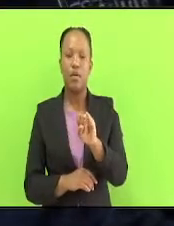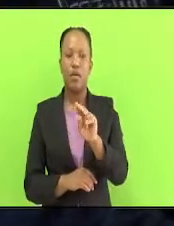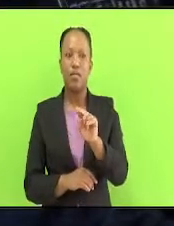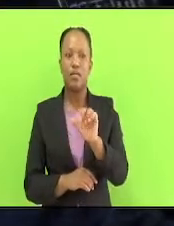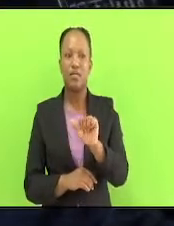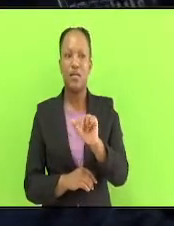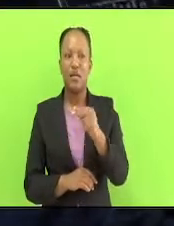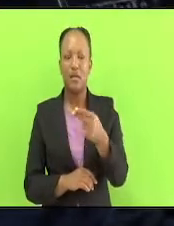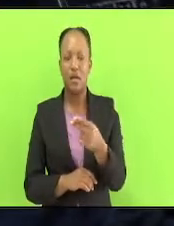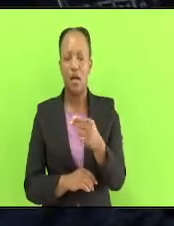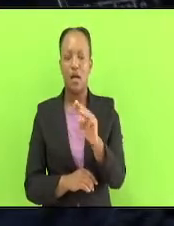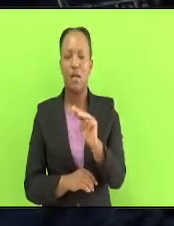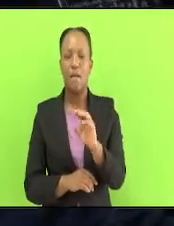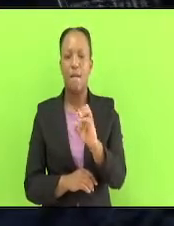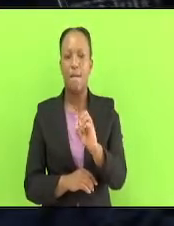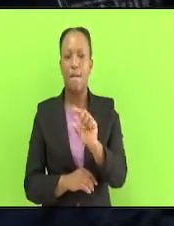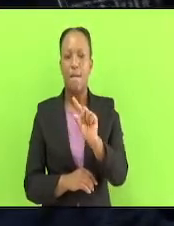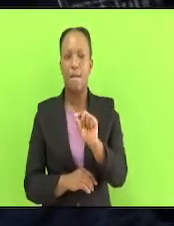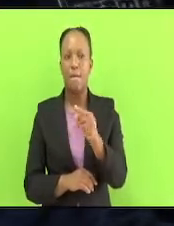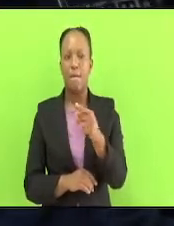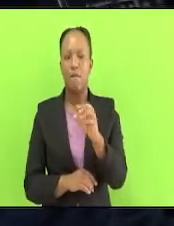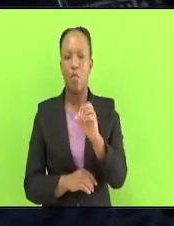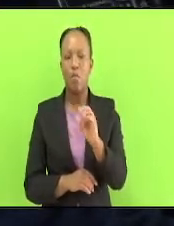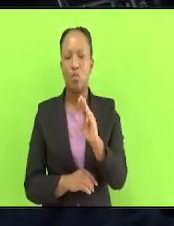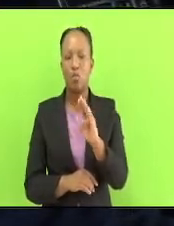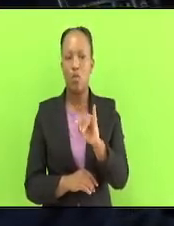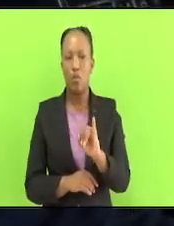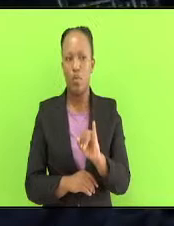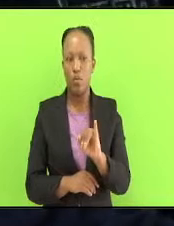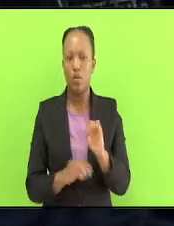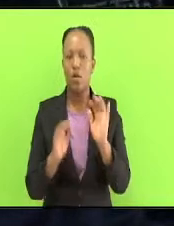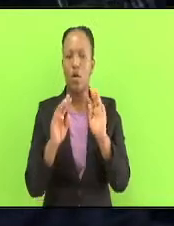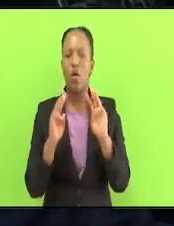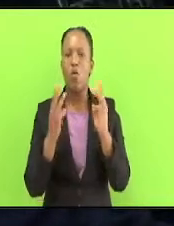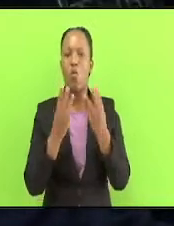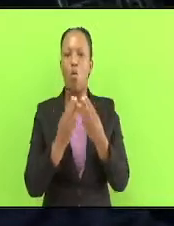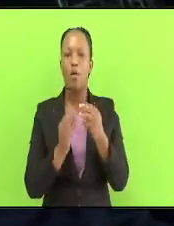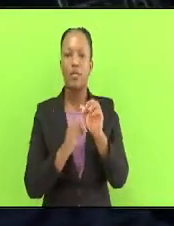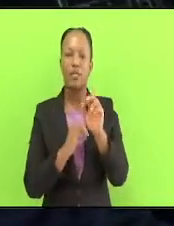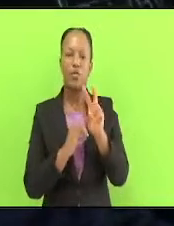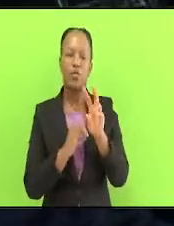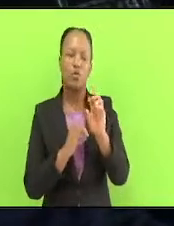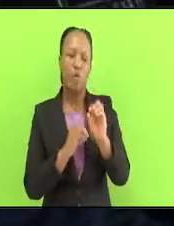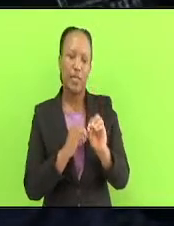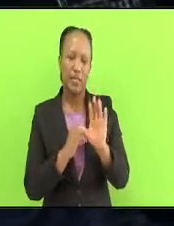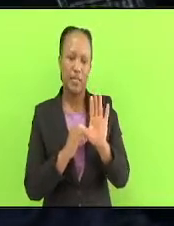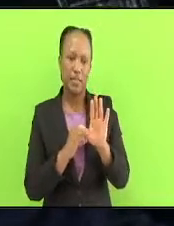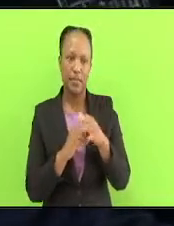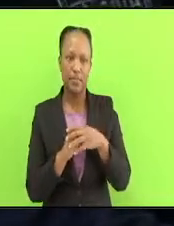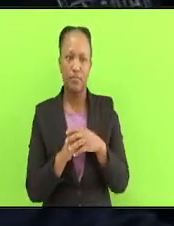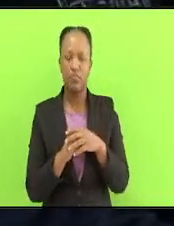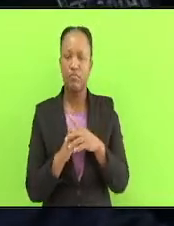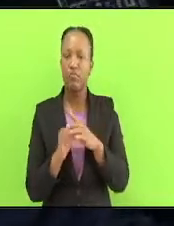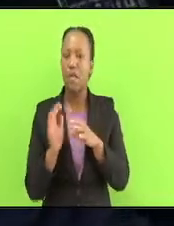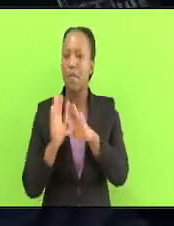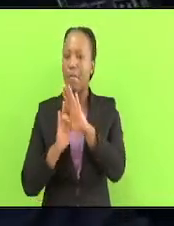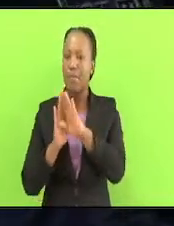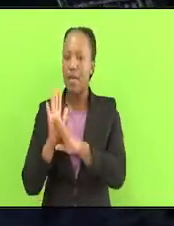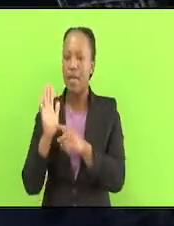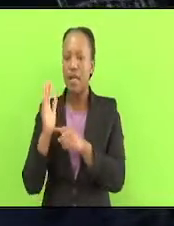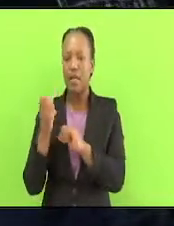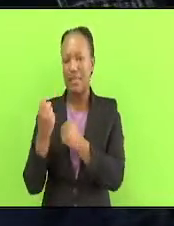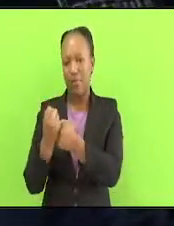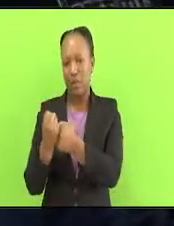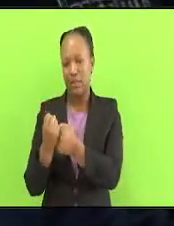tlhaga Mutobi, ko wa 20 ko Bisisvlei. and then I'm coming from Ward 20 in Bisisvlei. Ke support-a bili e